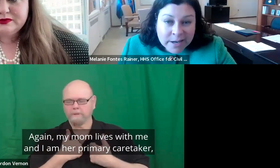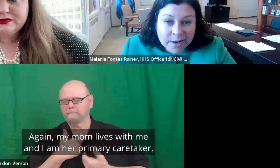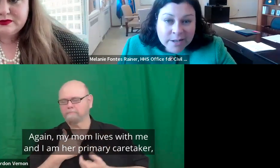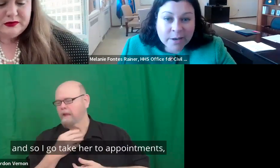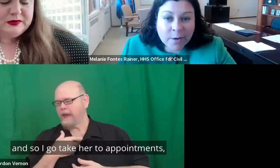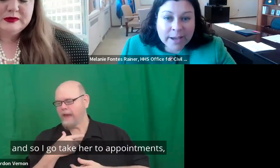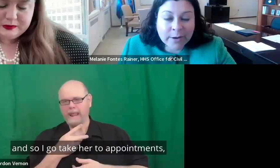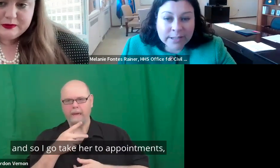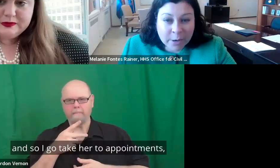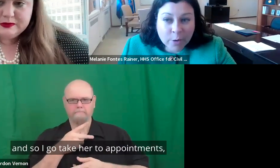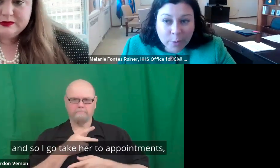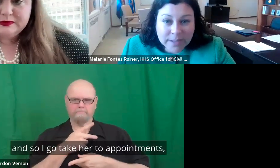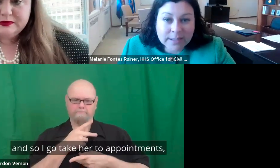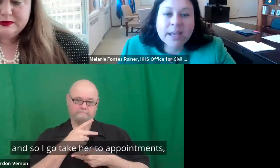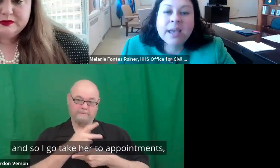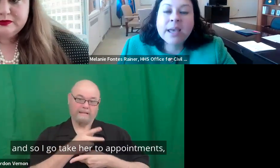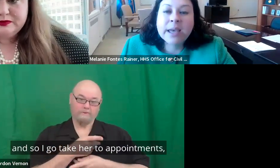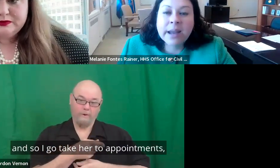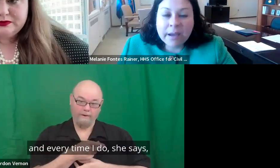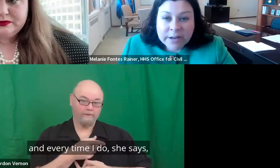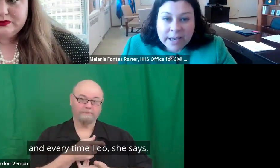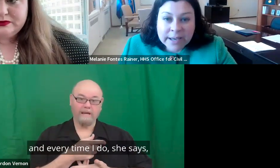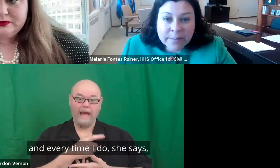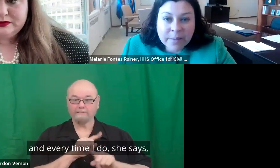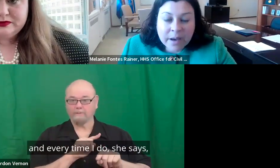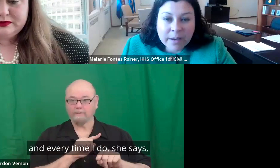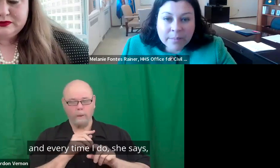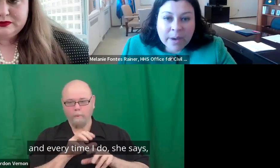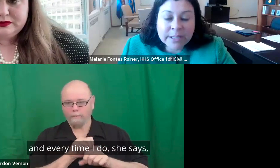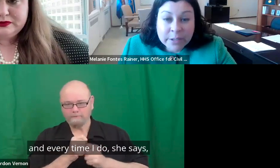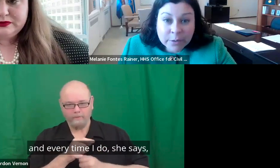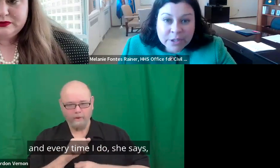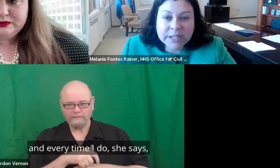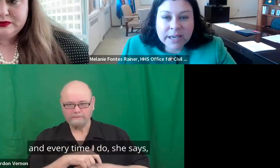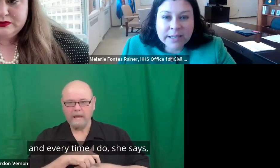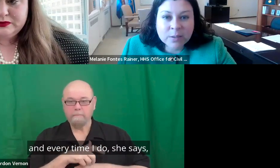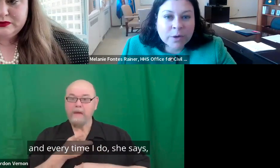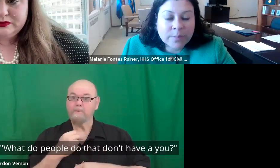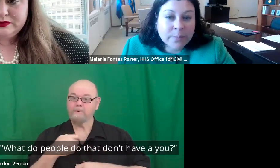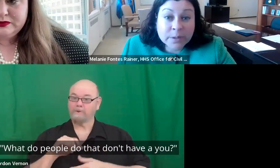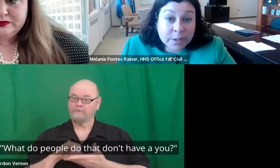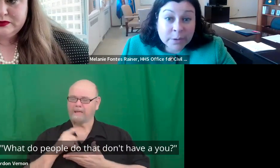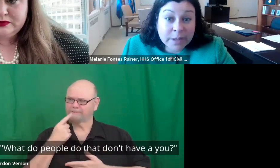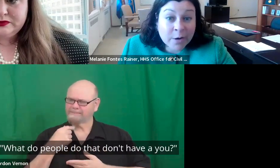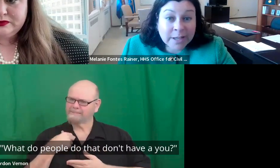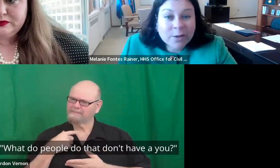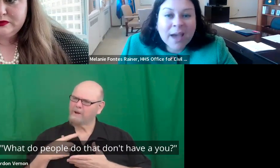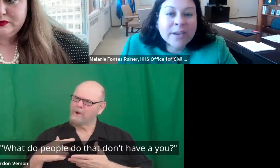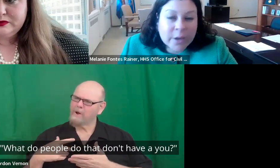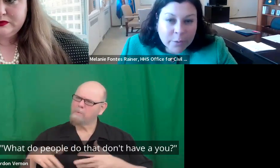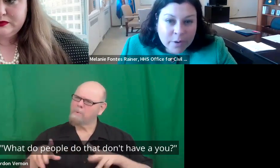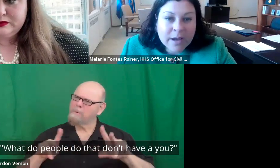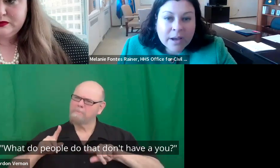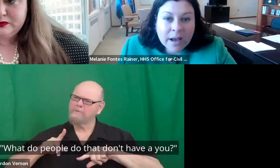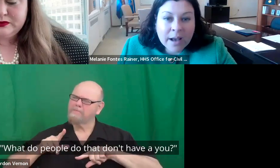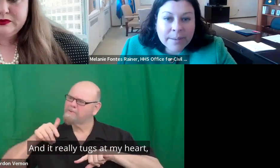primary caretaker. And so I go take her to appointments. And every time I do, she says, what do people do that don't